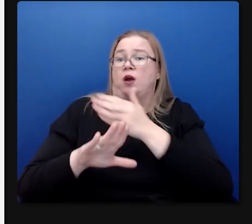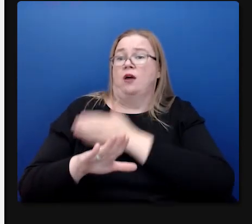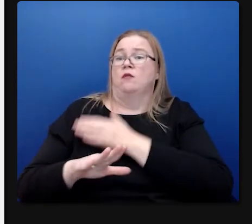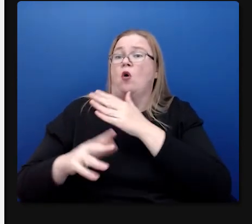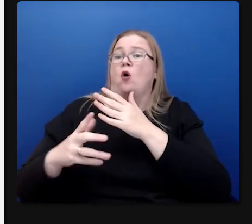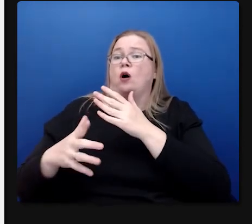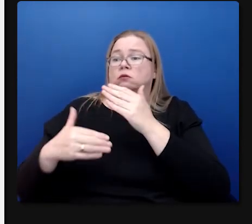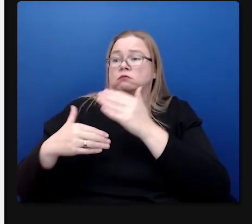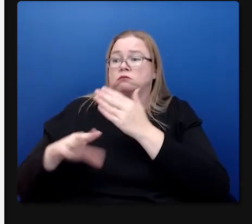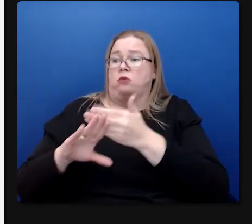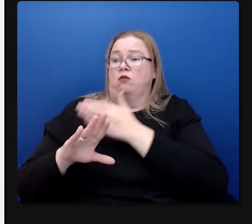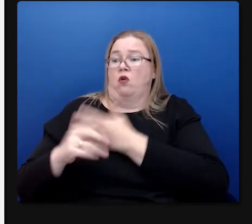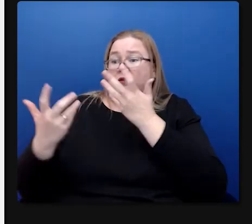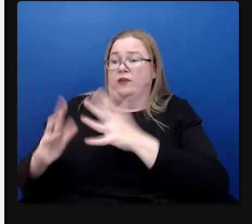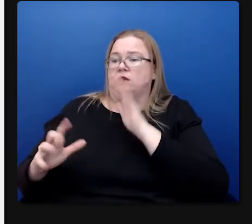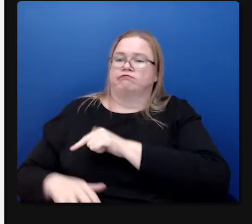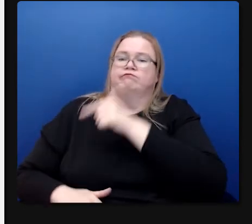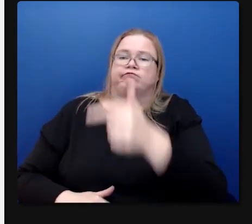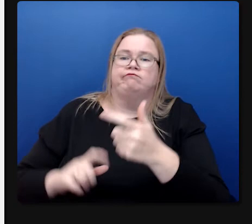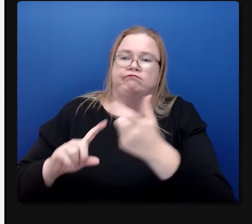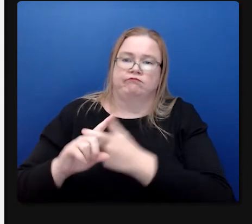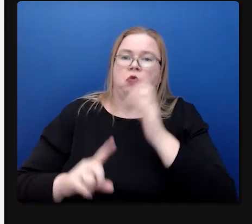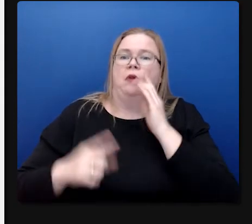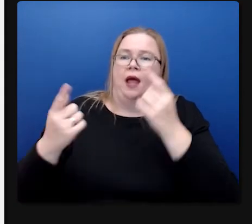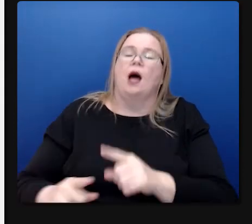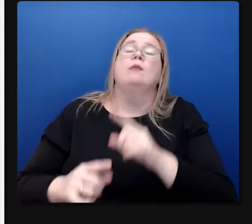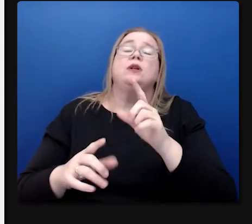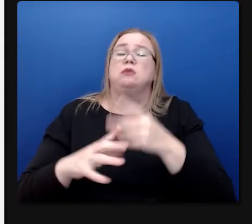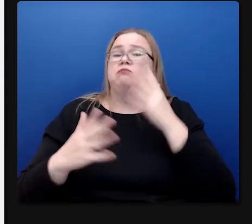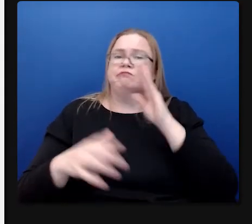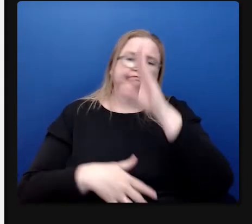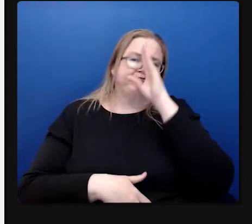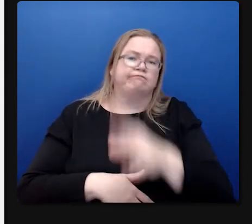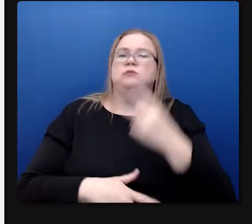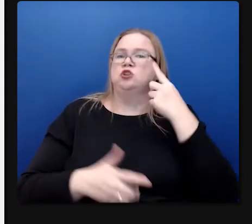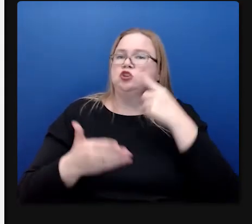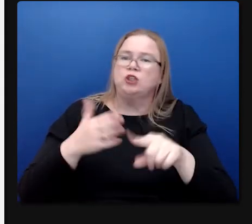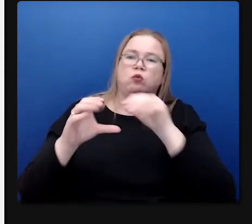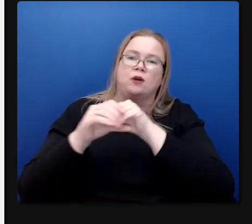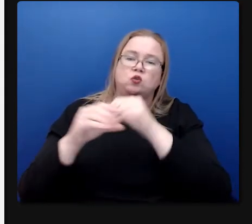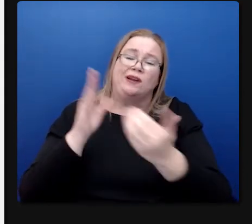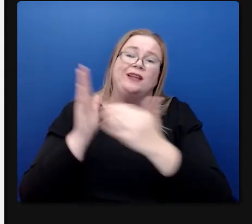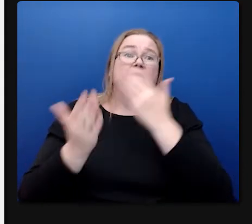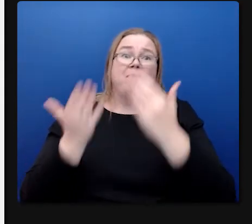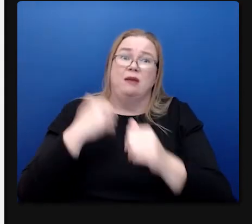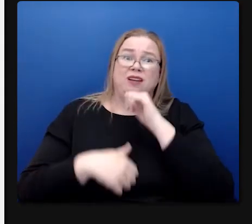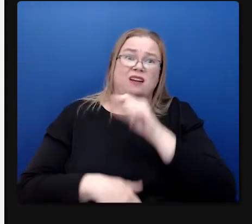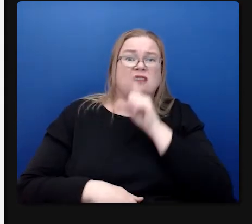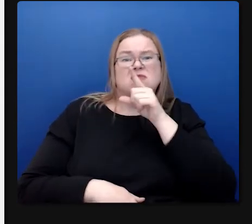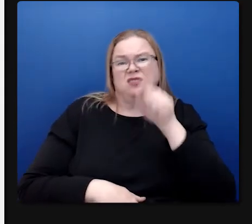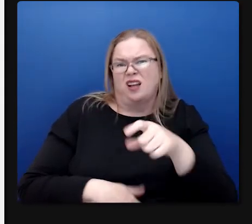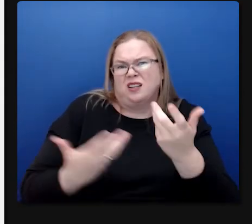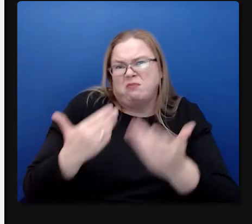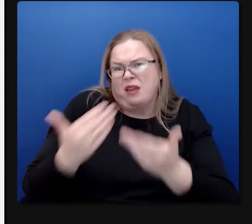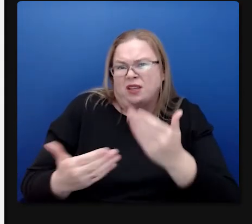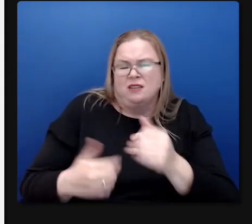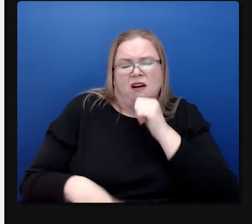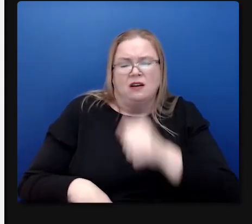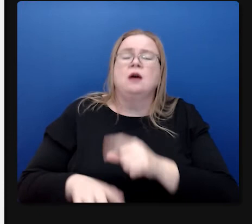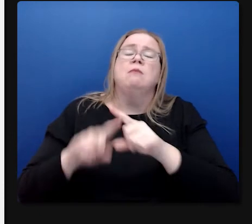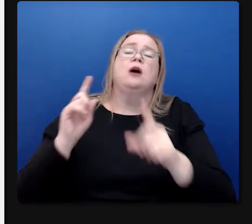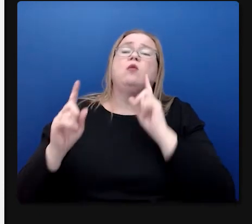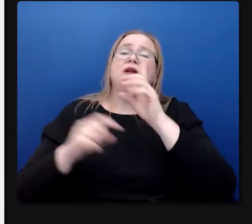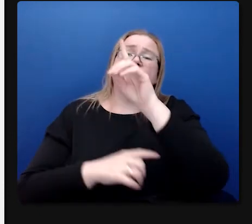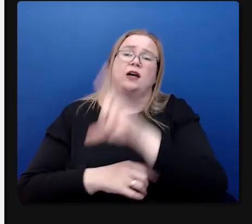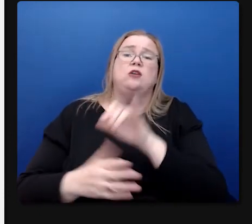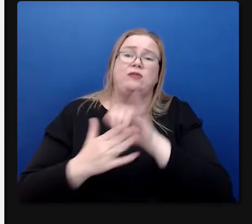previous step completes. And it's going to be pretty straightforward. It's going to check out the repository again, which might not even really be necessary. It is